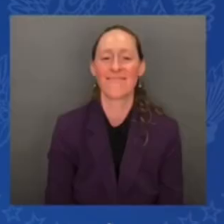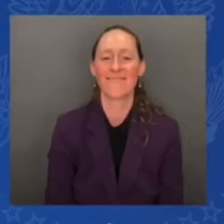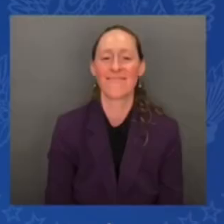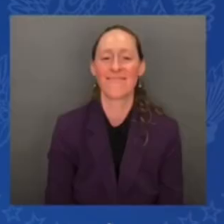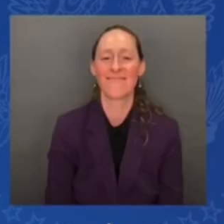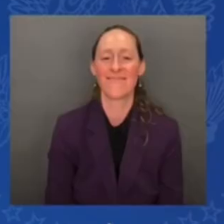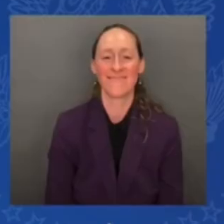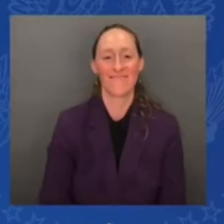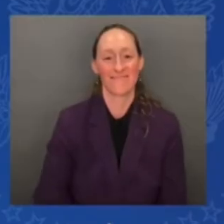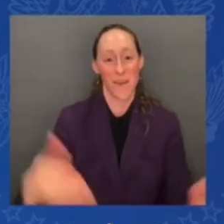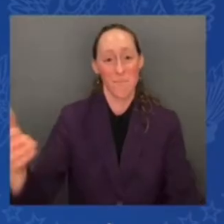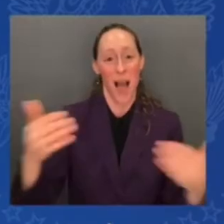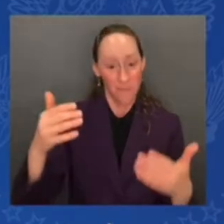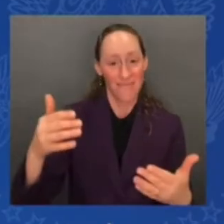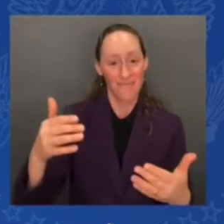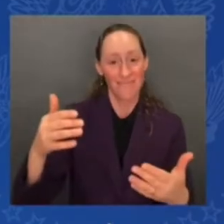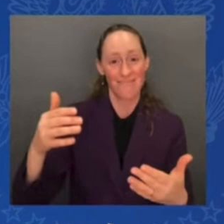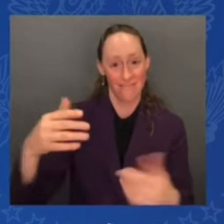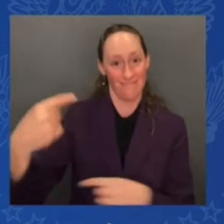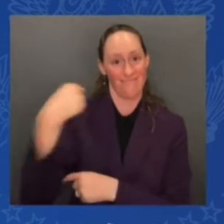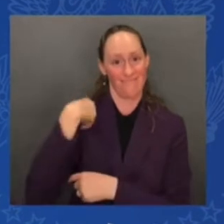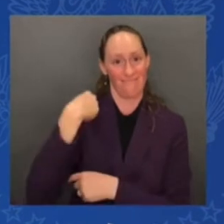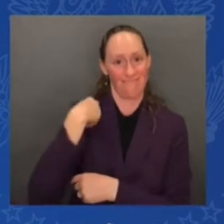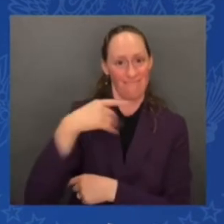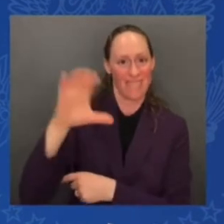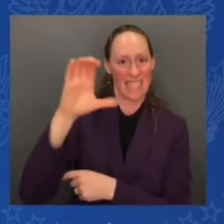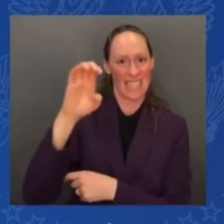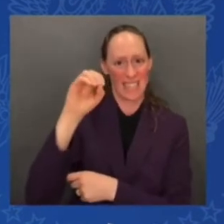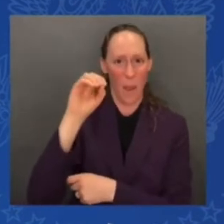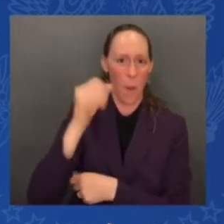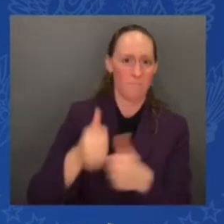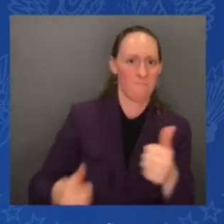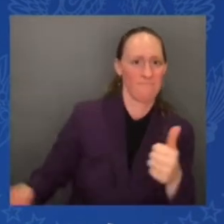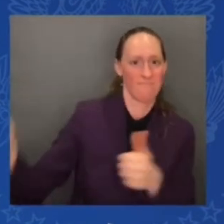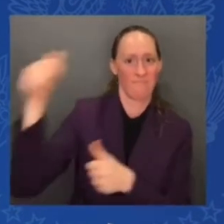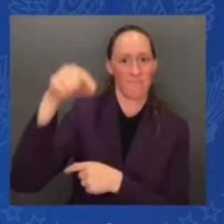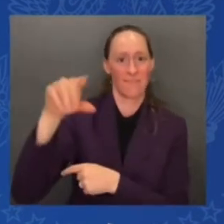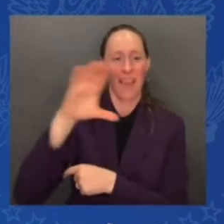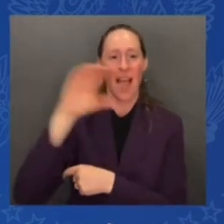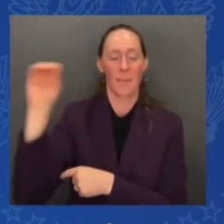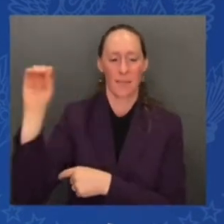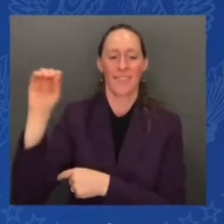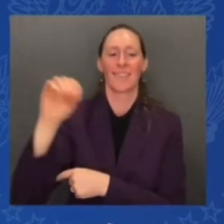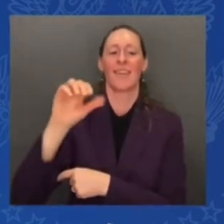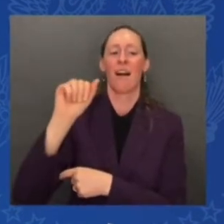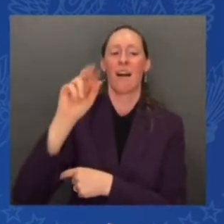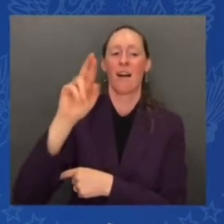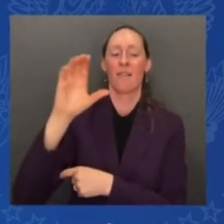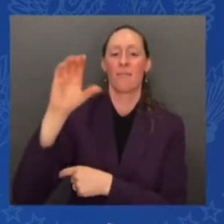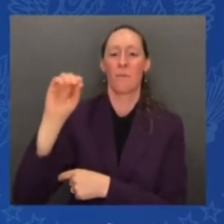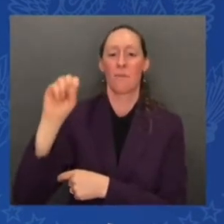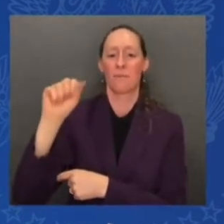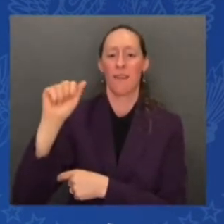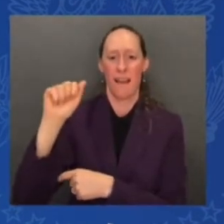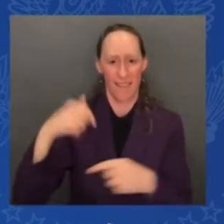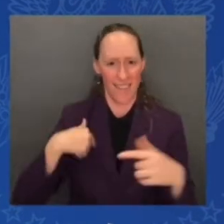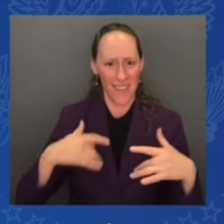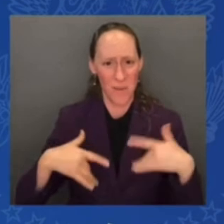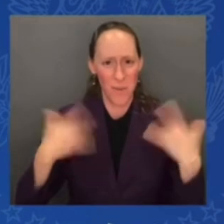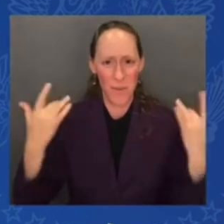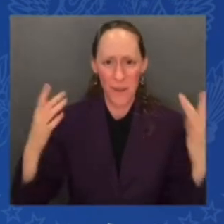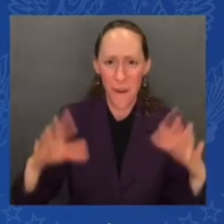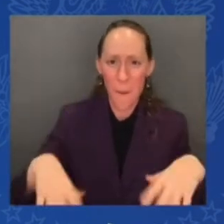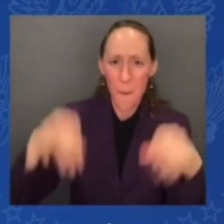Paul Varcoza. It is a great honor to host this event and to join President Biden. This new plan